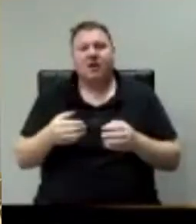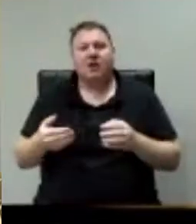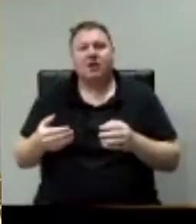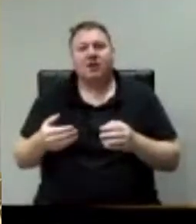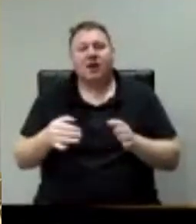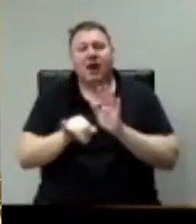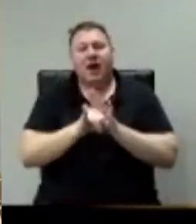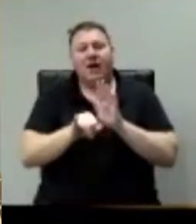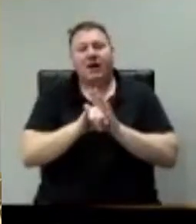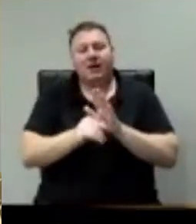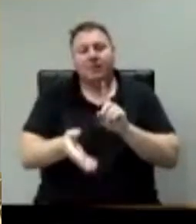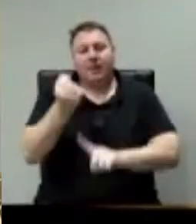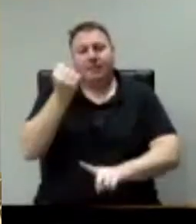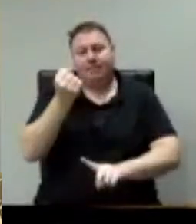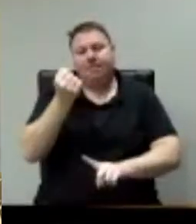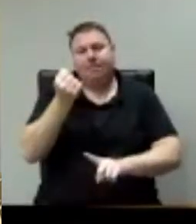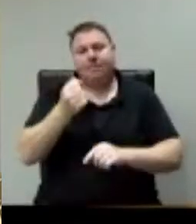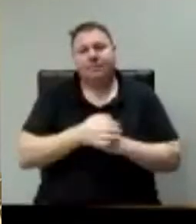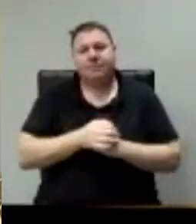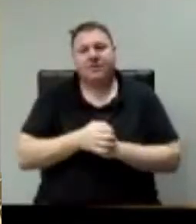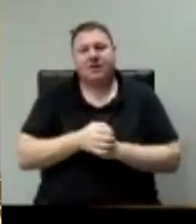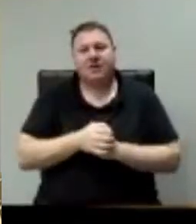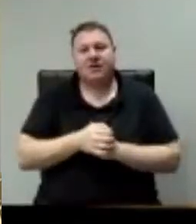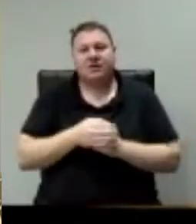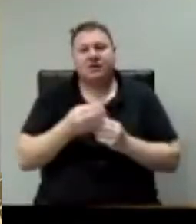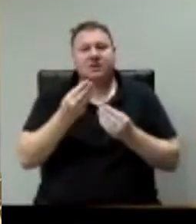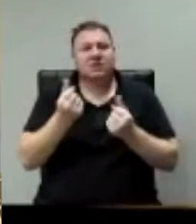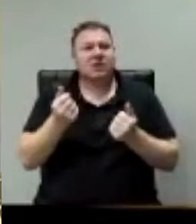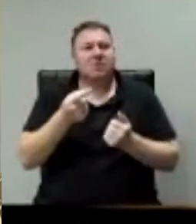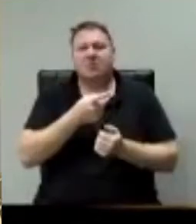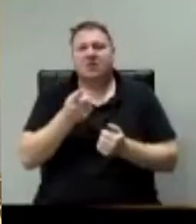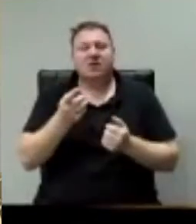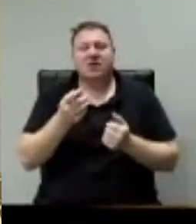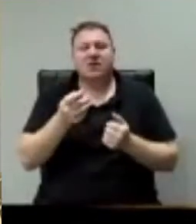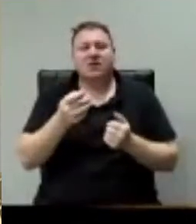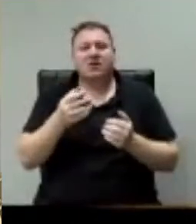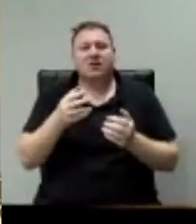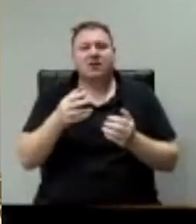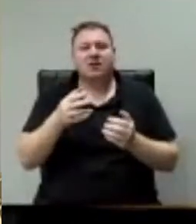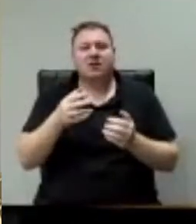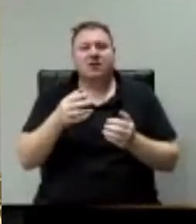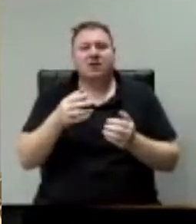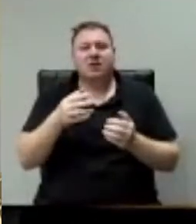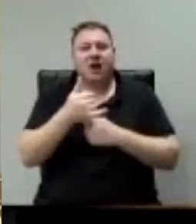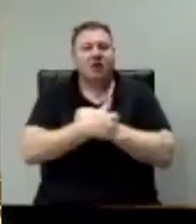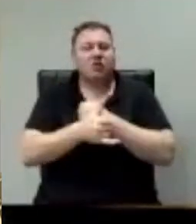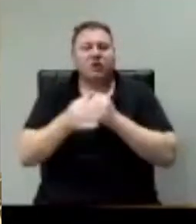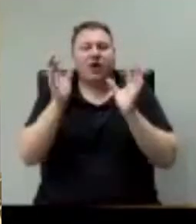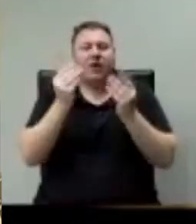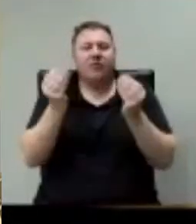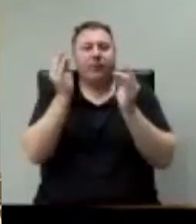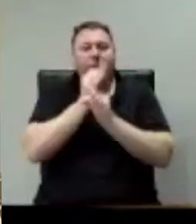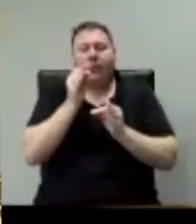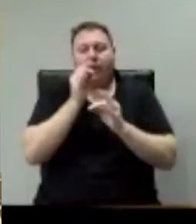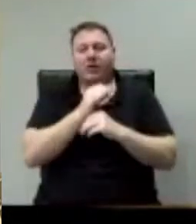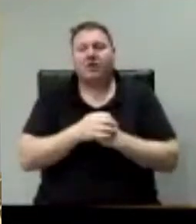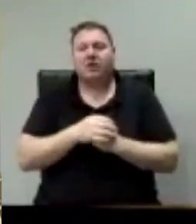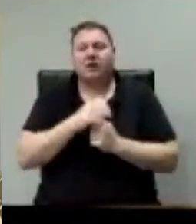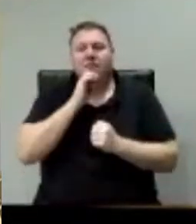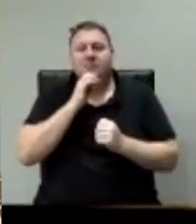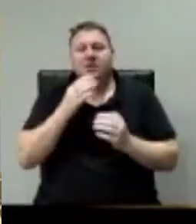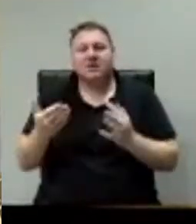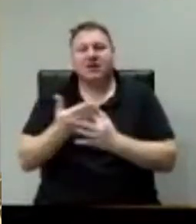their identity. So some of them didn't have statehood, didn't have any type of citizenship. And as a result of that, they couldn't access,